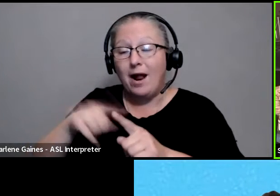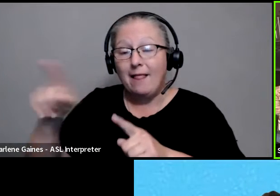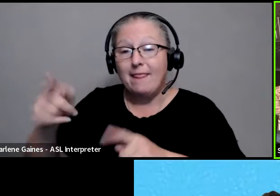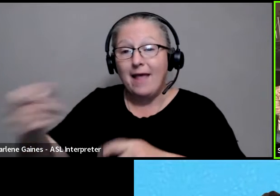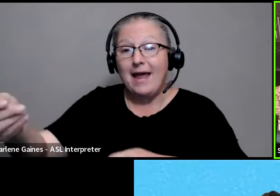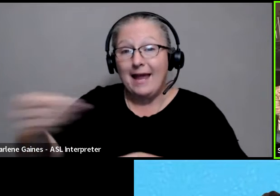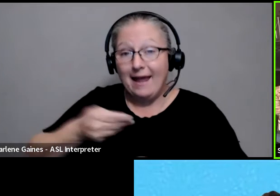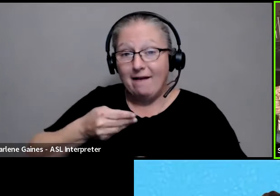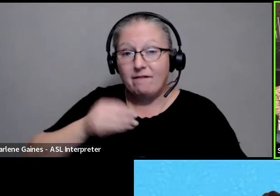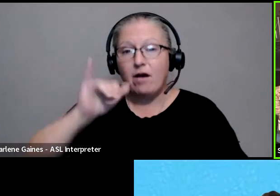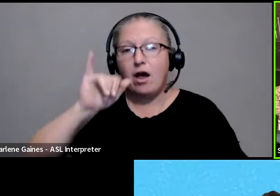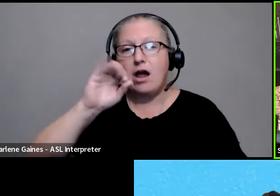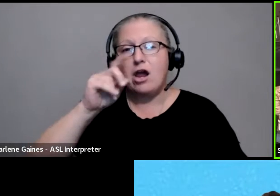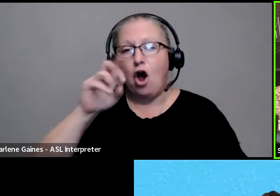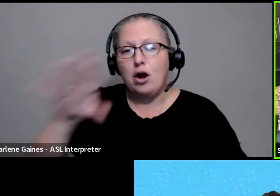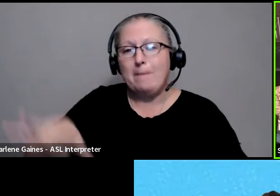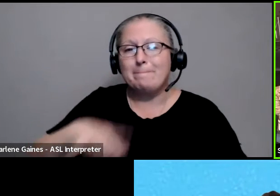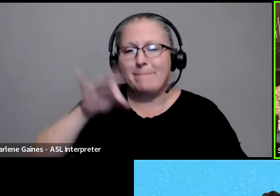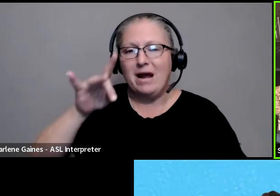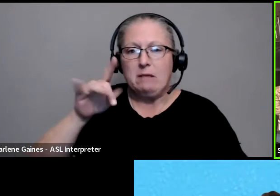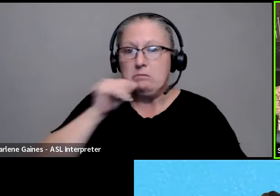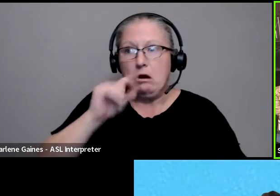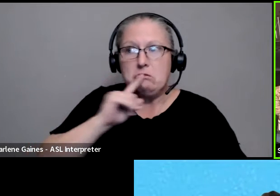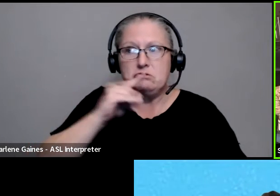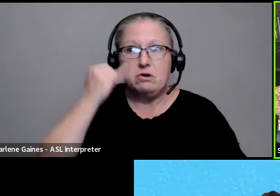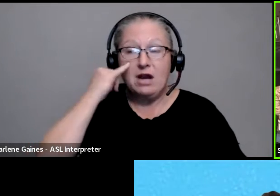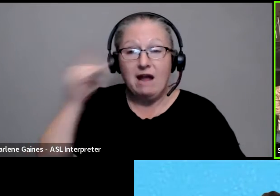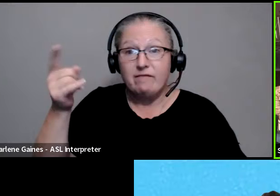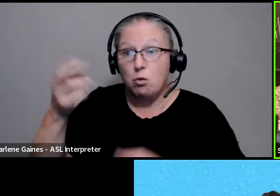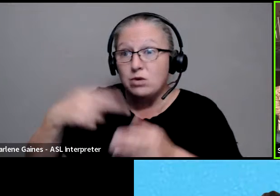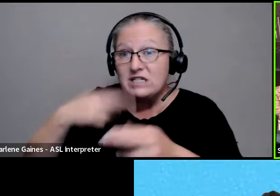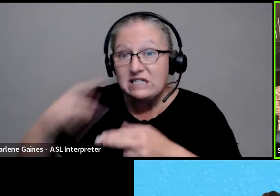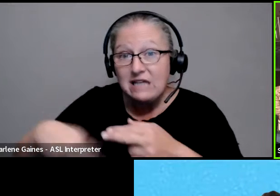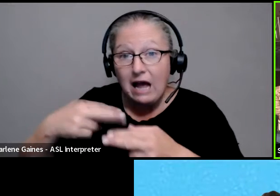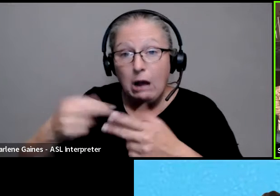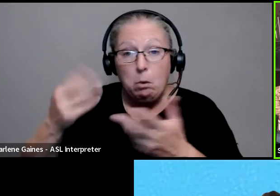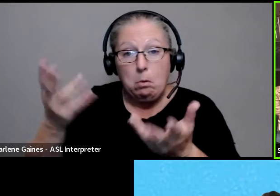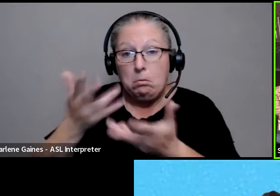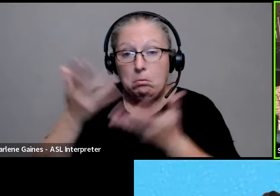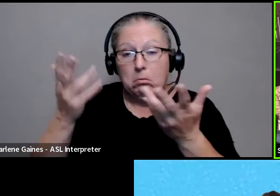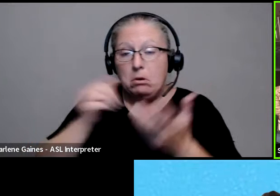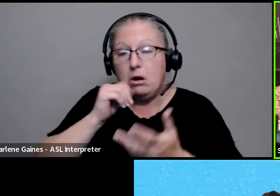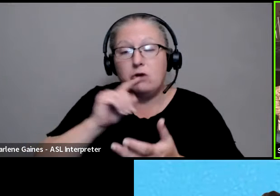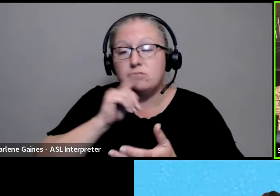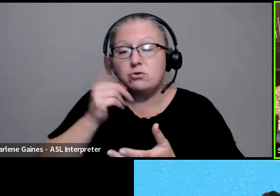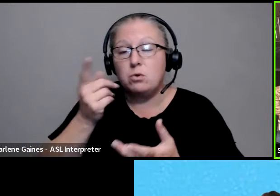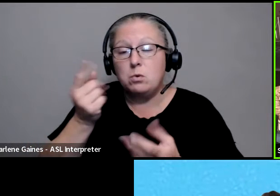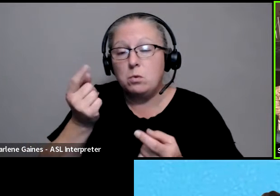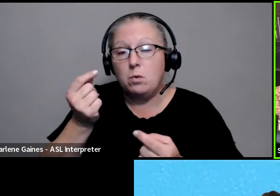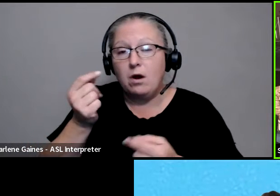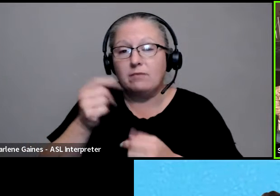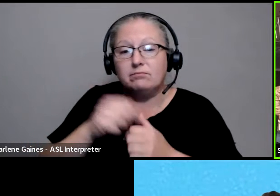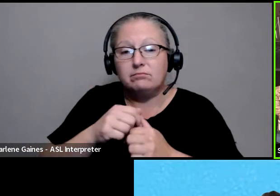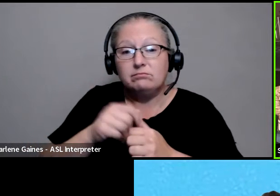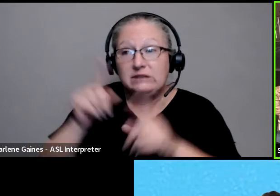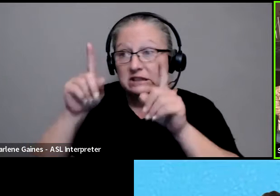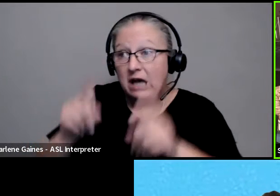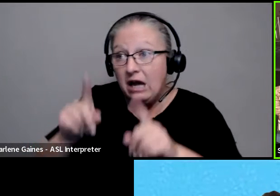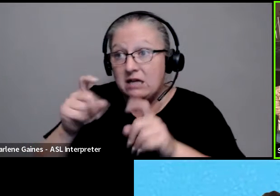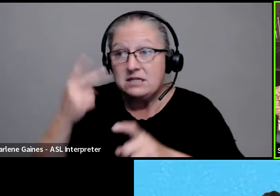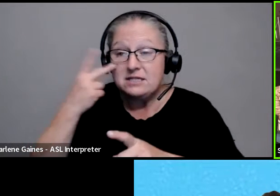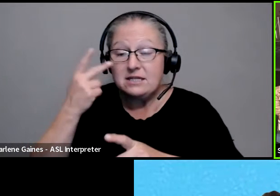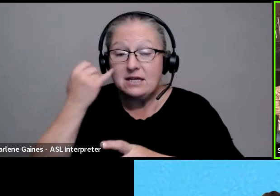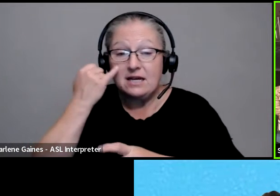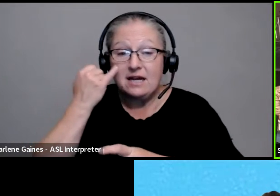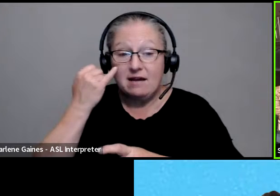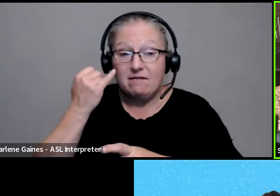in, Yonder comes and picks them up. And so I'm not sure if they do a recycling type of thing or they, test them out to see, you